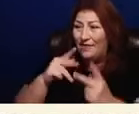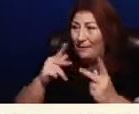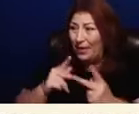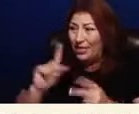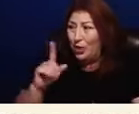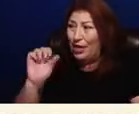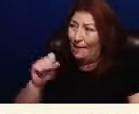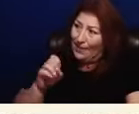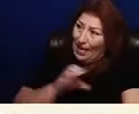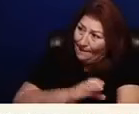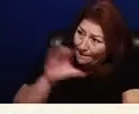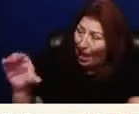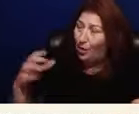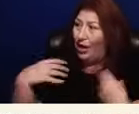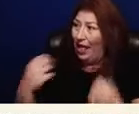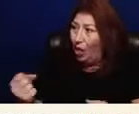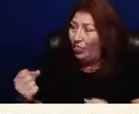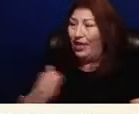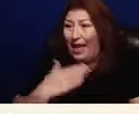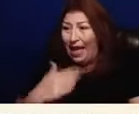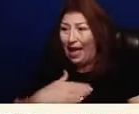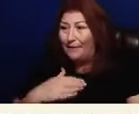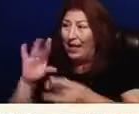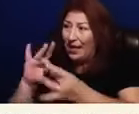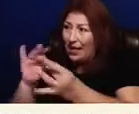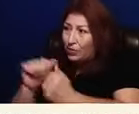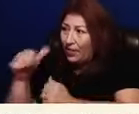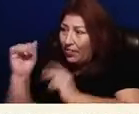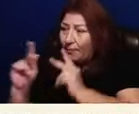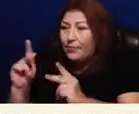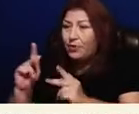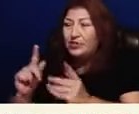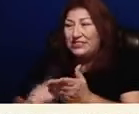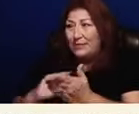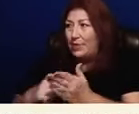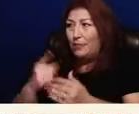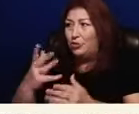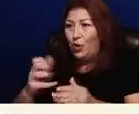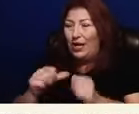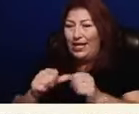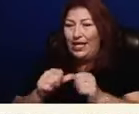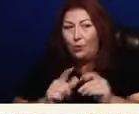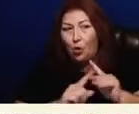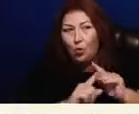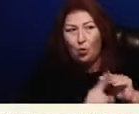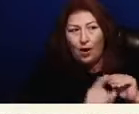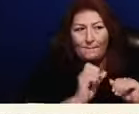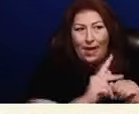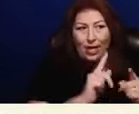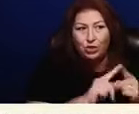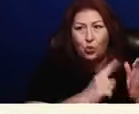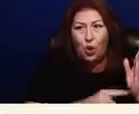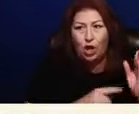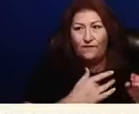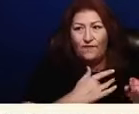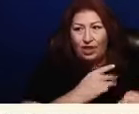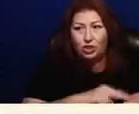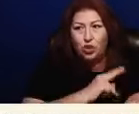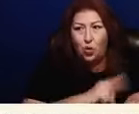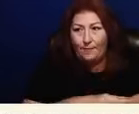healthy and happy and in connection with other people, sometimes we want to keep running back to what feels safe and normal. Okay.